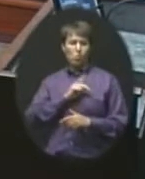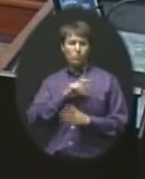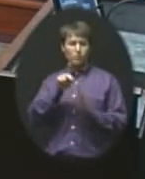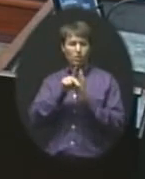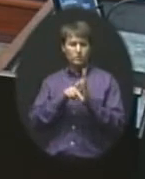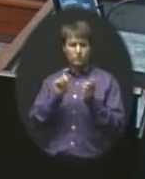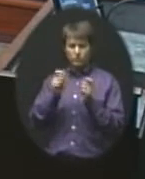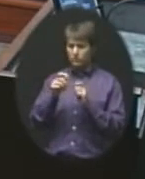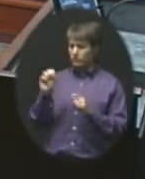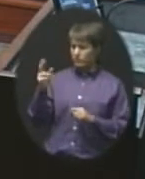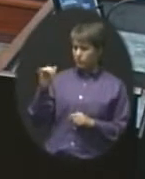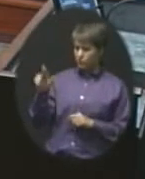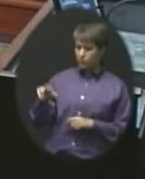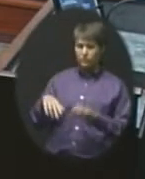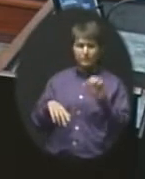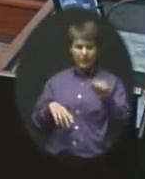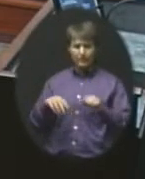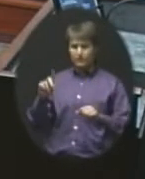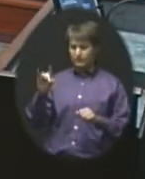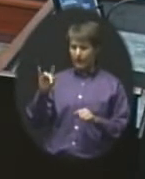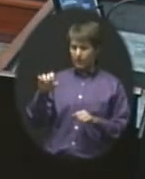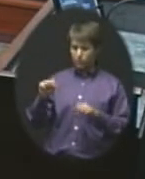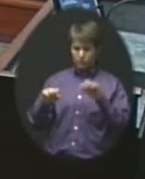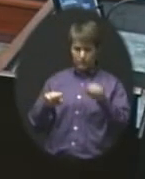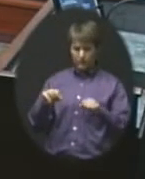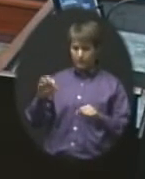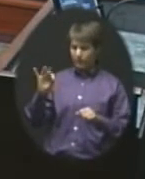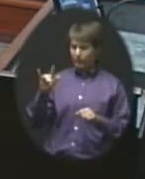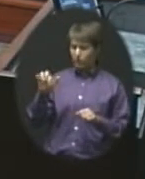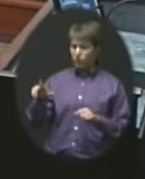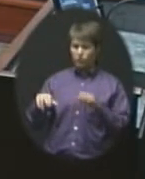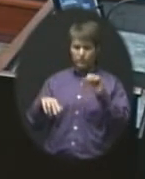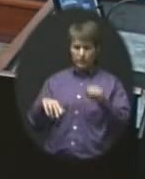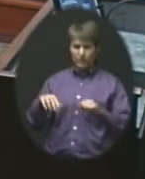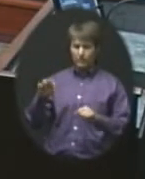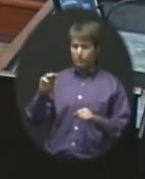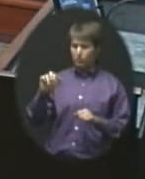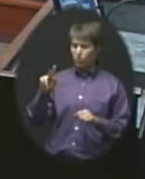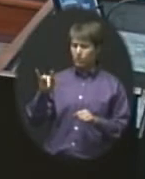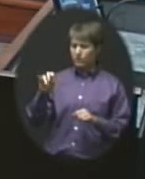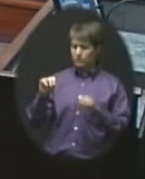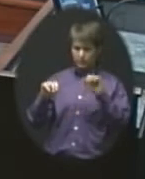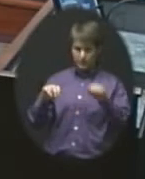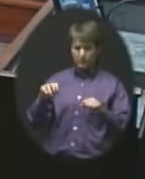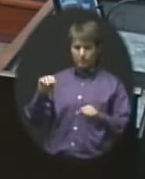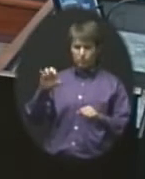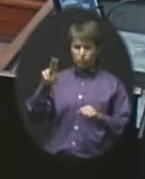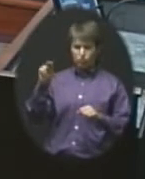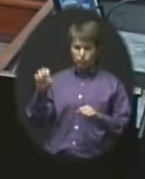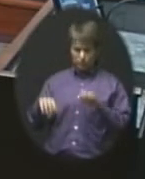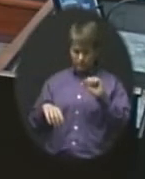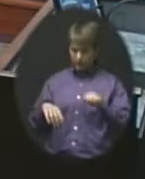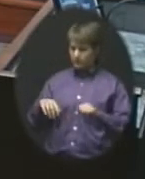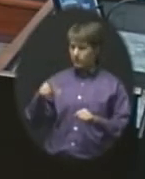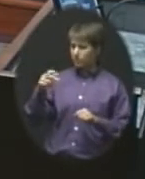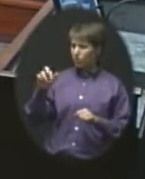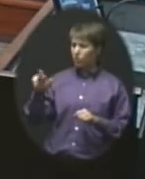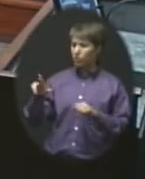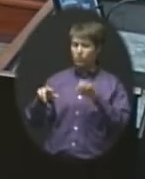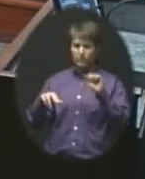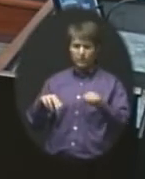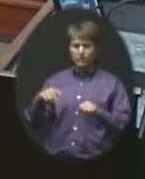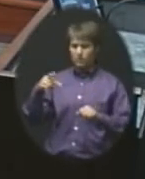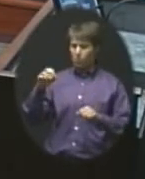Hill? Mr. Shear? Yes. Dr. Daniels? Yes. Mrs. Spelter? Yes. Mrs. Martin? Yes. Mr. McCune? Yes. Mr. Parker? Yes.